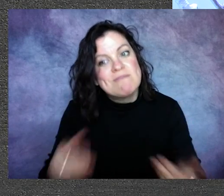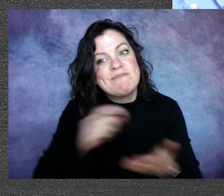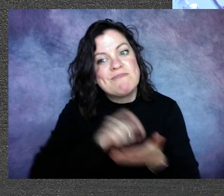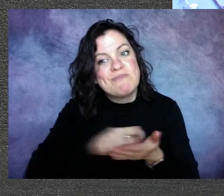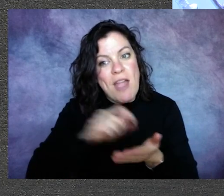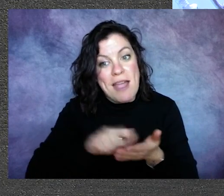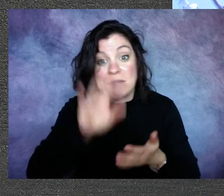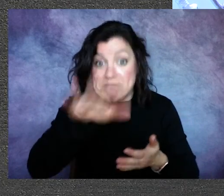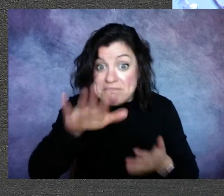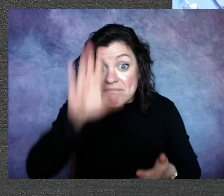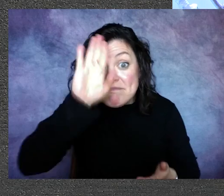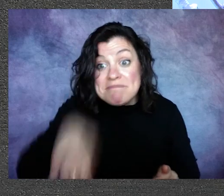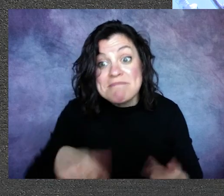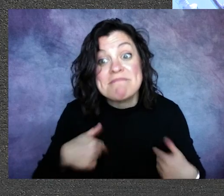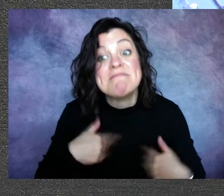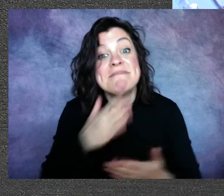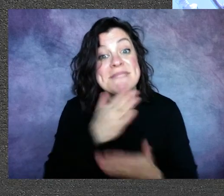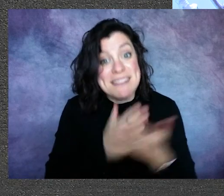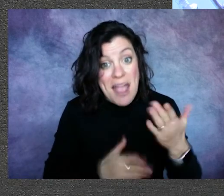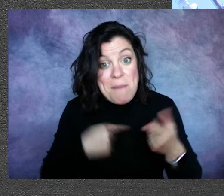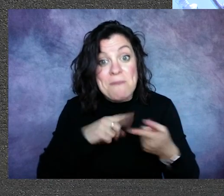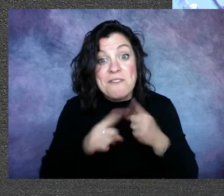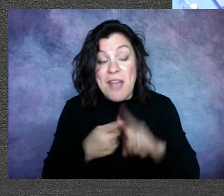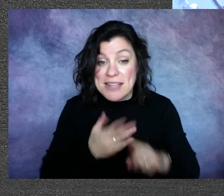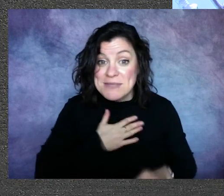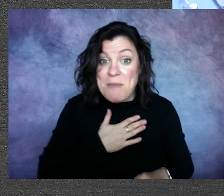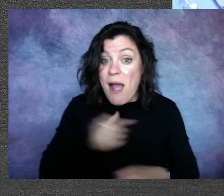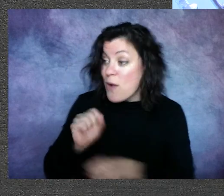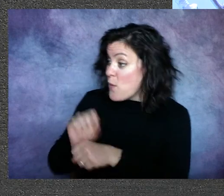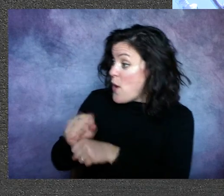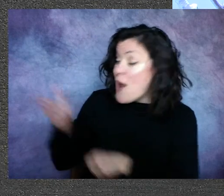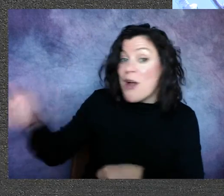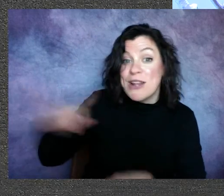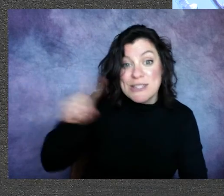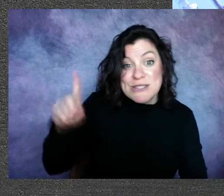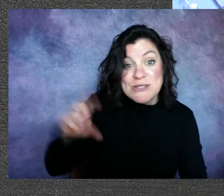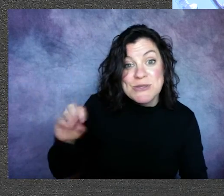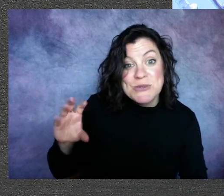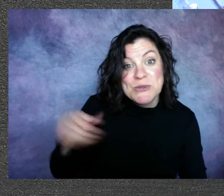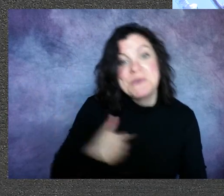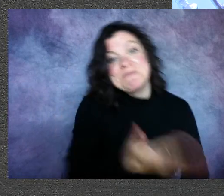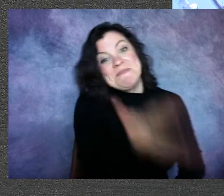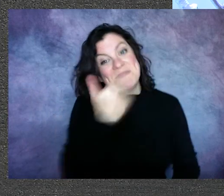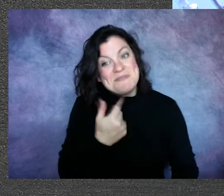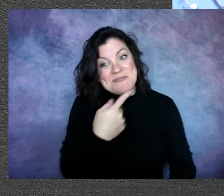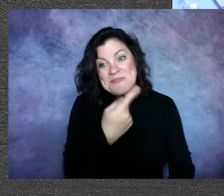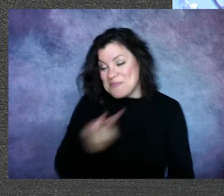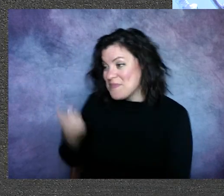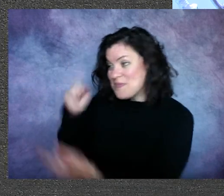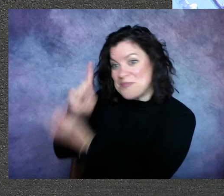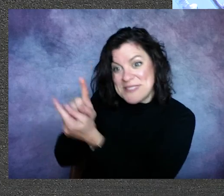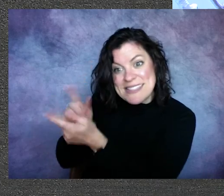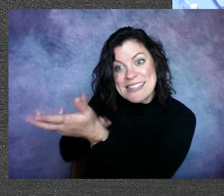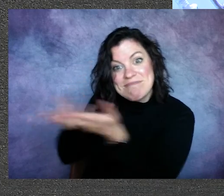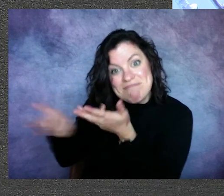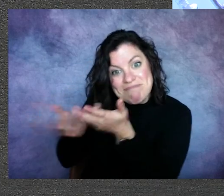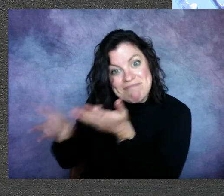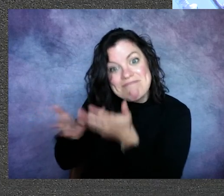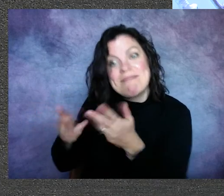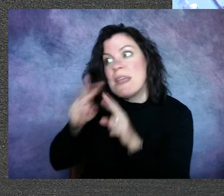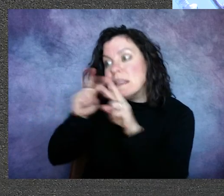some friends that work down to the zoo, and they've invited us down to watch and learn a little bit more about real